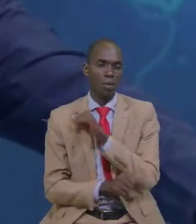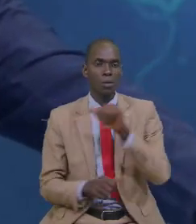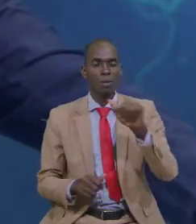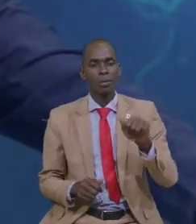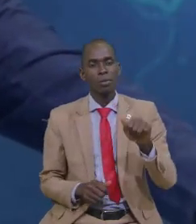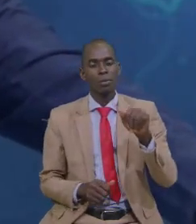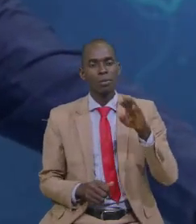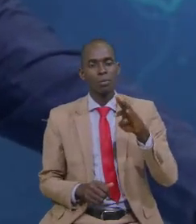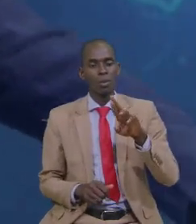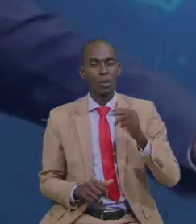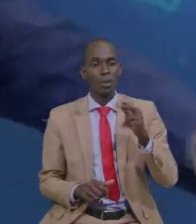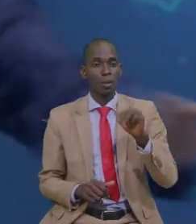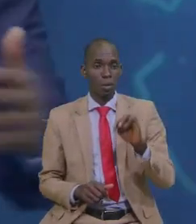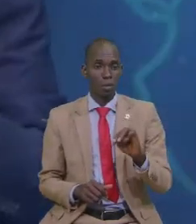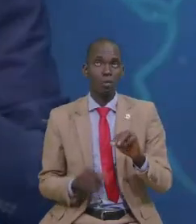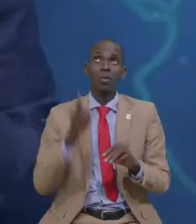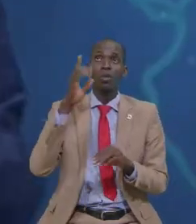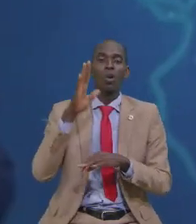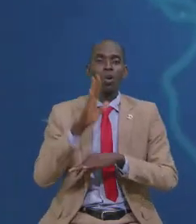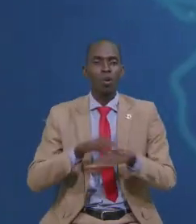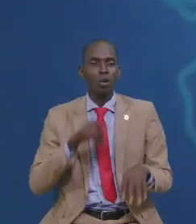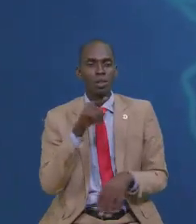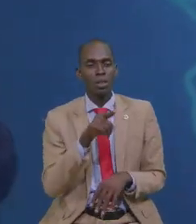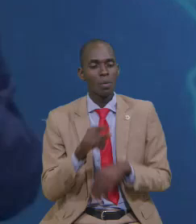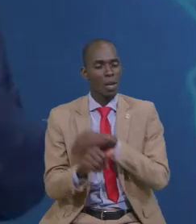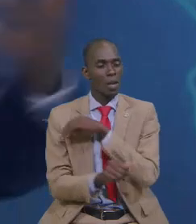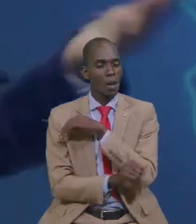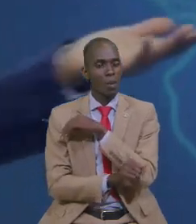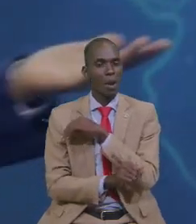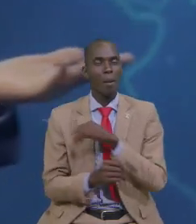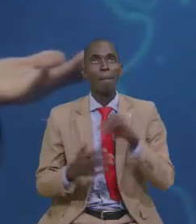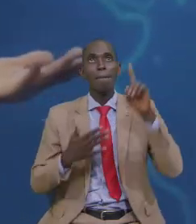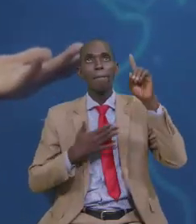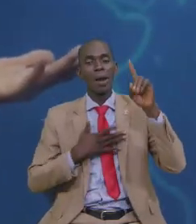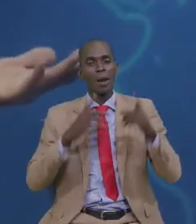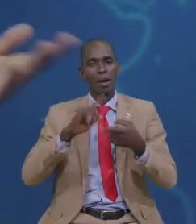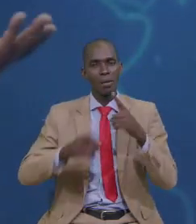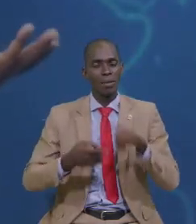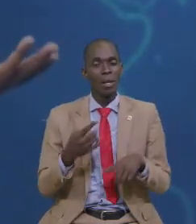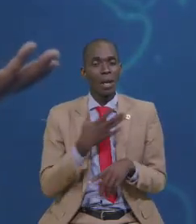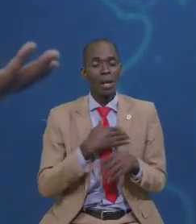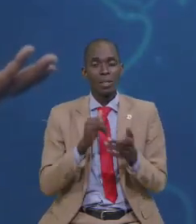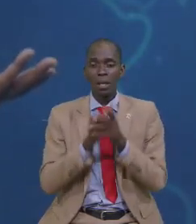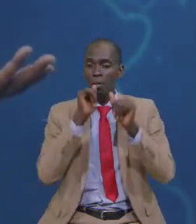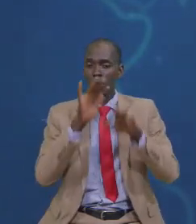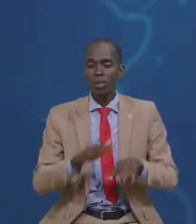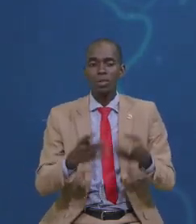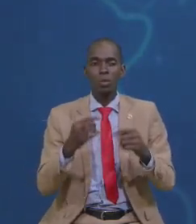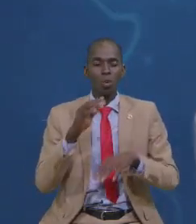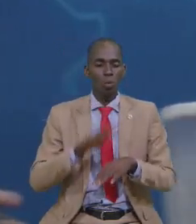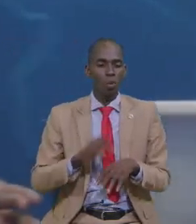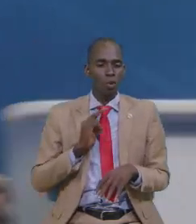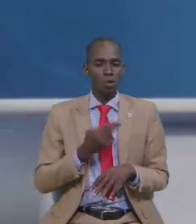my friend. And now that blessing comes upon us. We're no more enemies of God when we're forgiven.